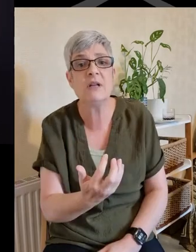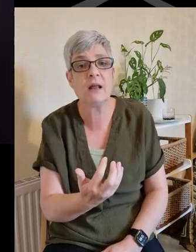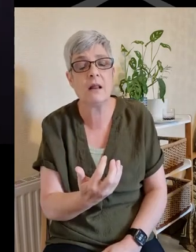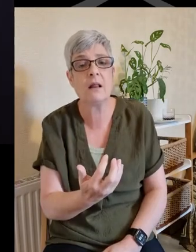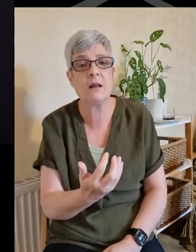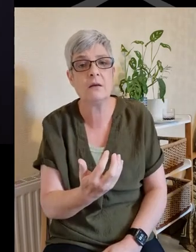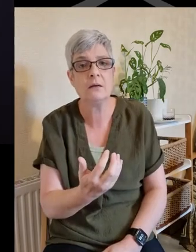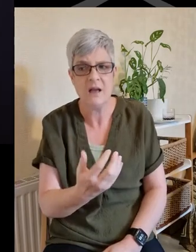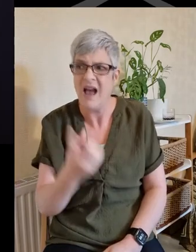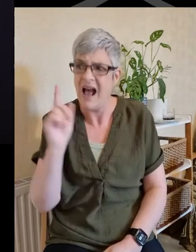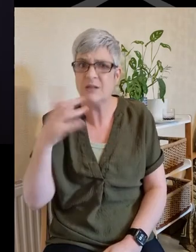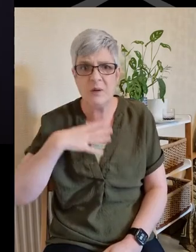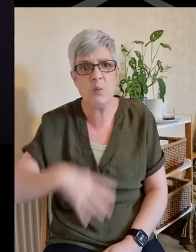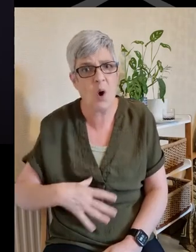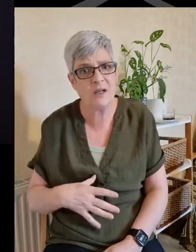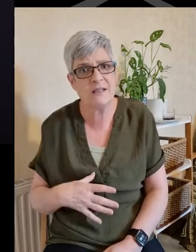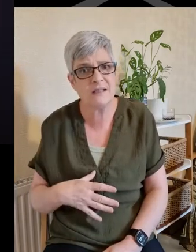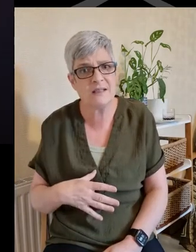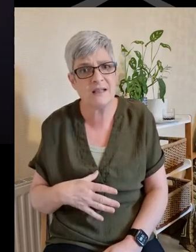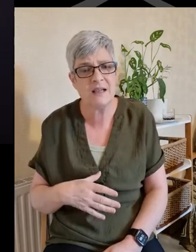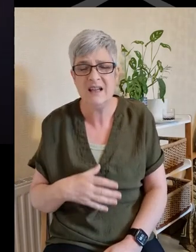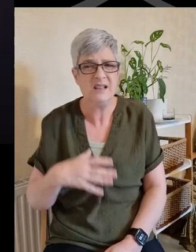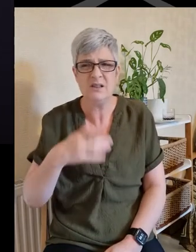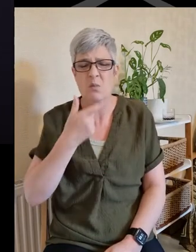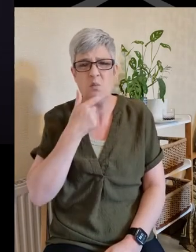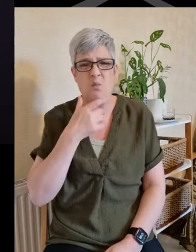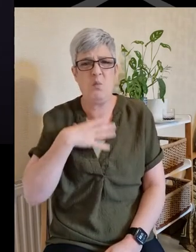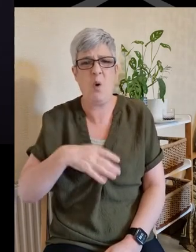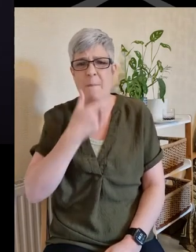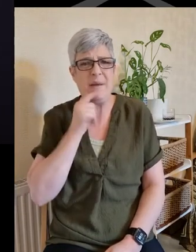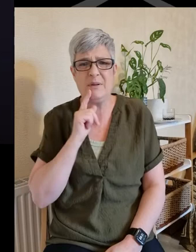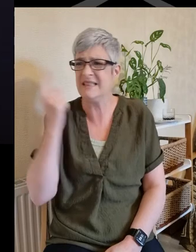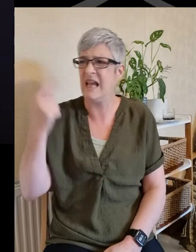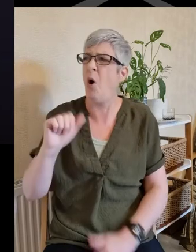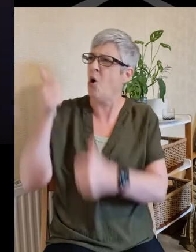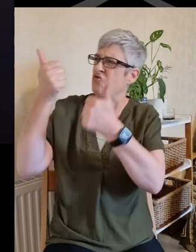That's what he's wanting it to be known. He's not wanting people to say what a great guy he is.